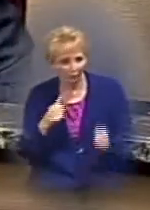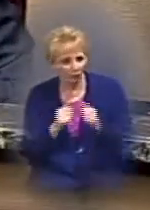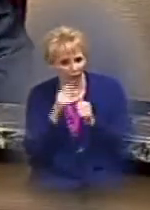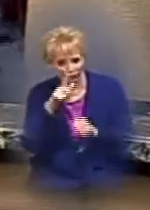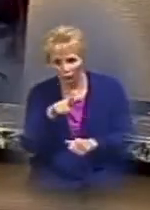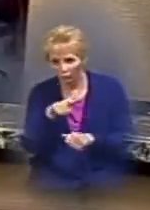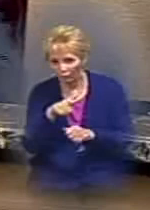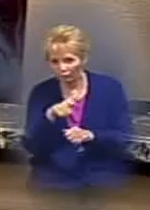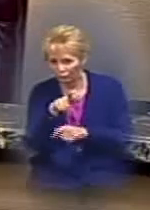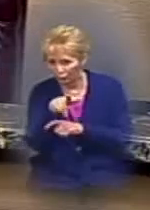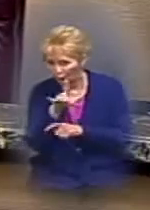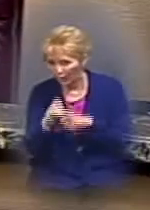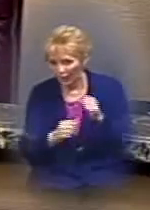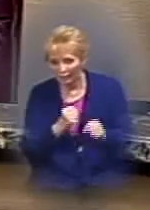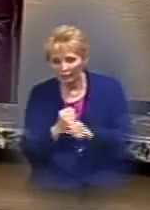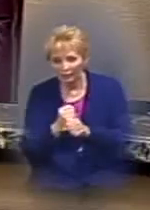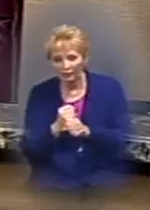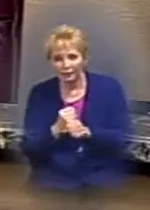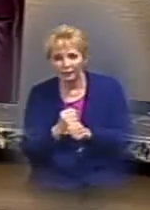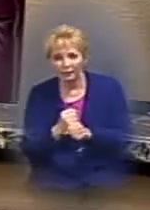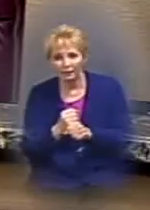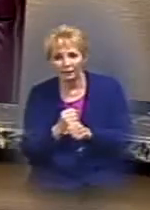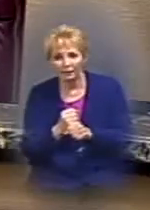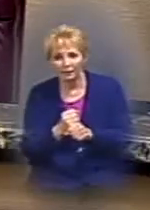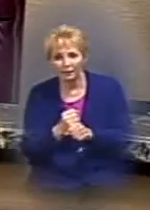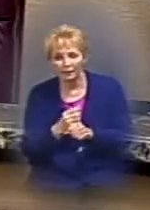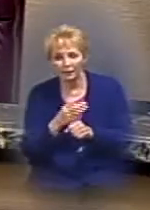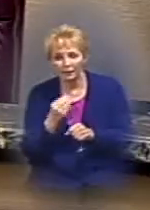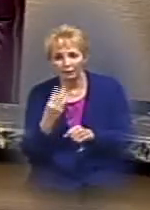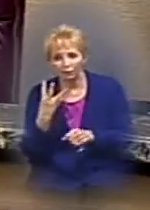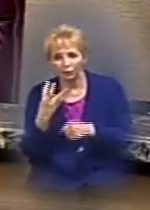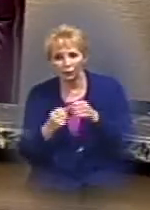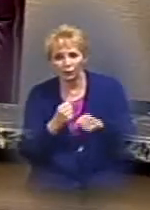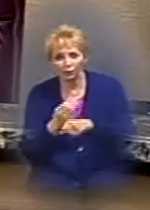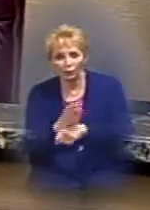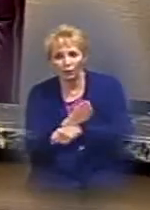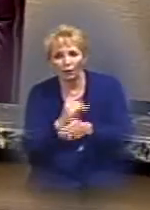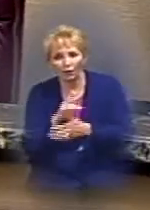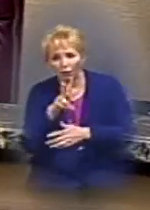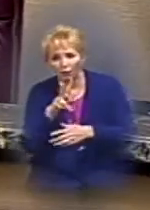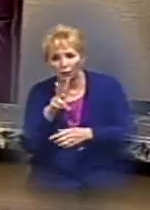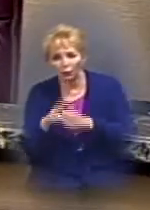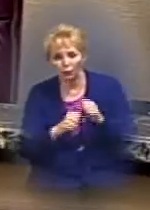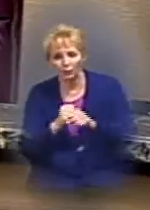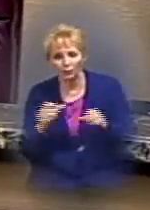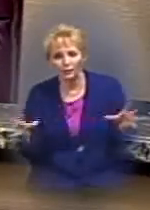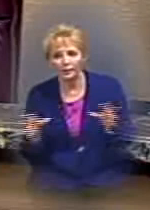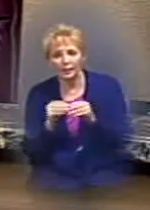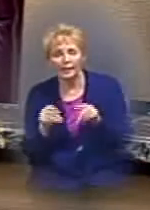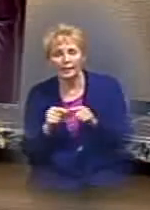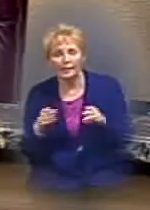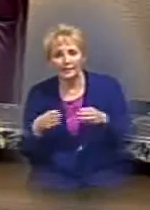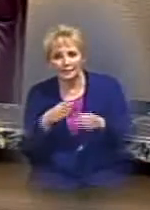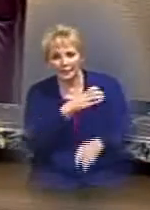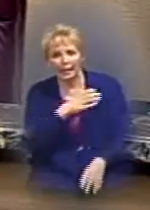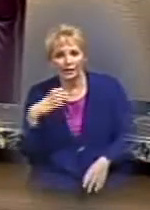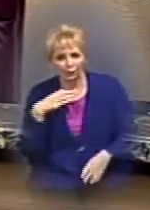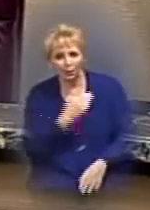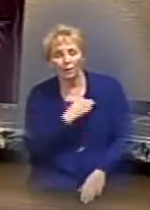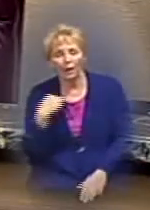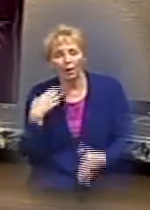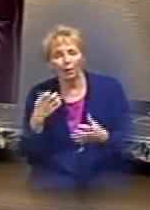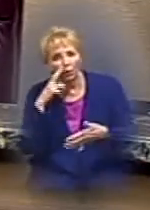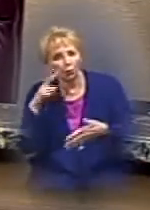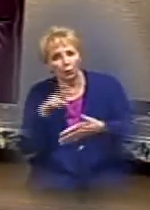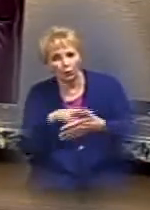for 28 years, and he was here 4 years beyond that, for 32 years as our city council member. I want to